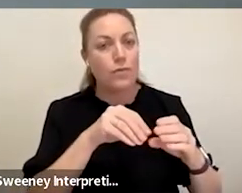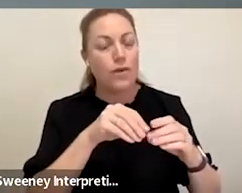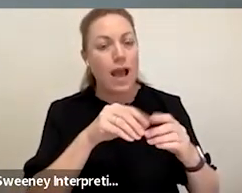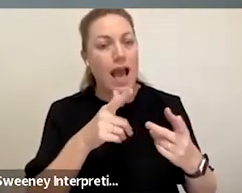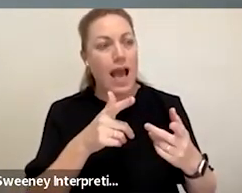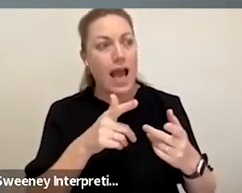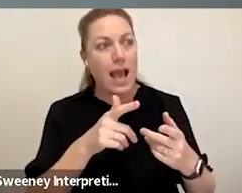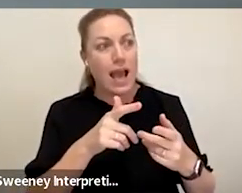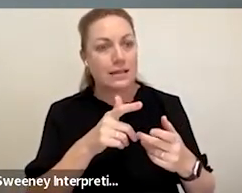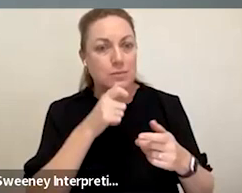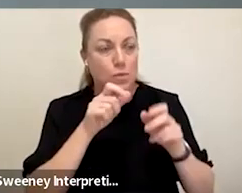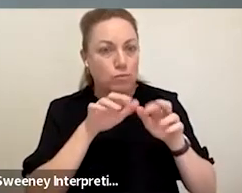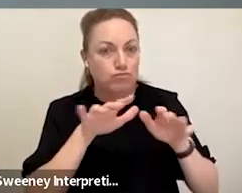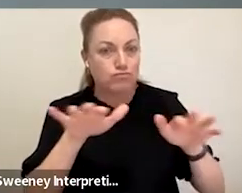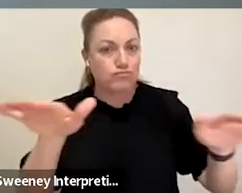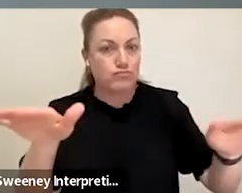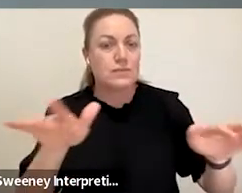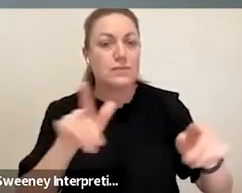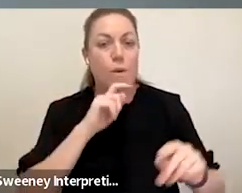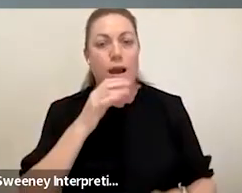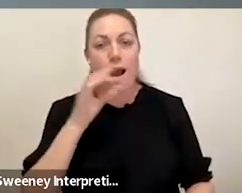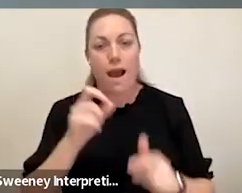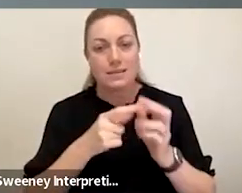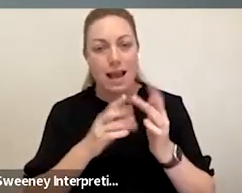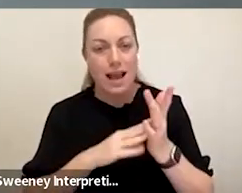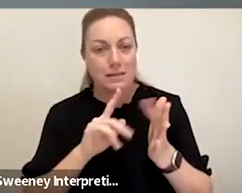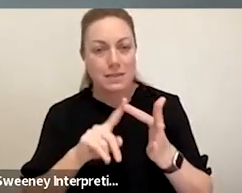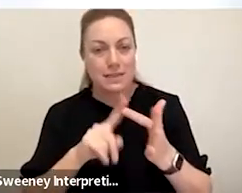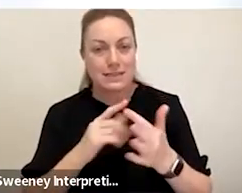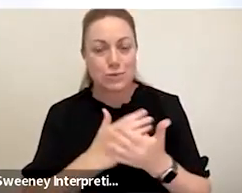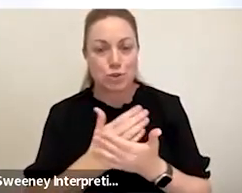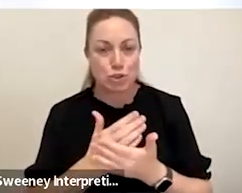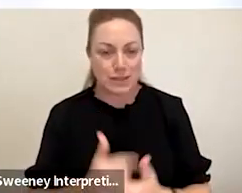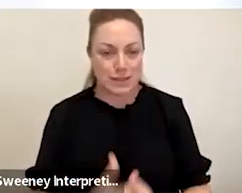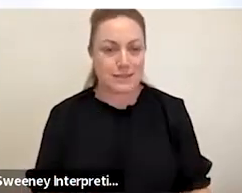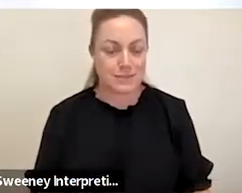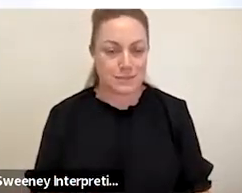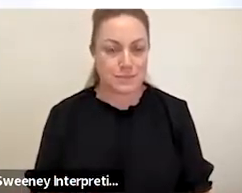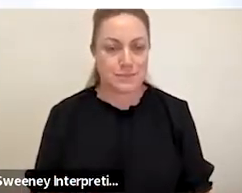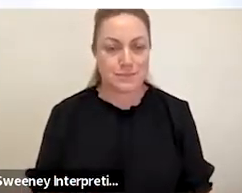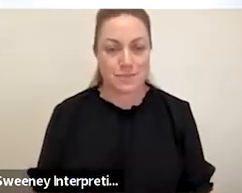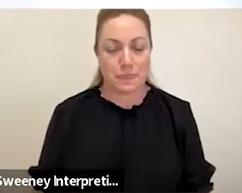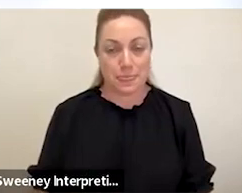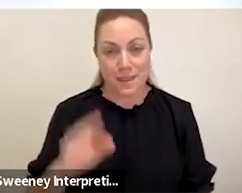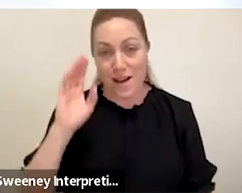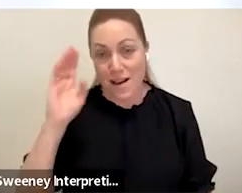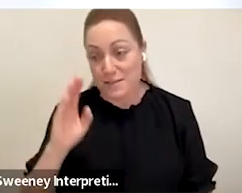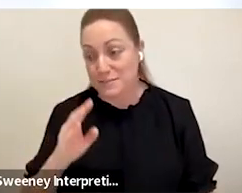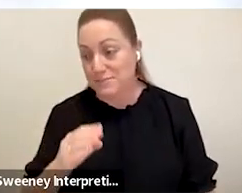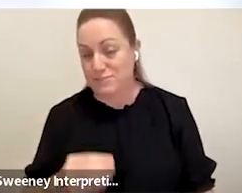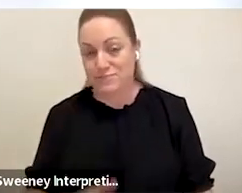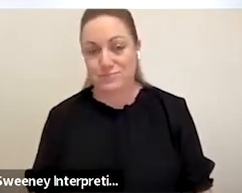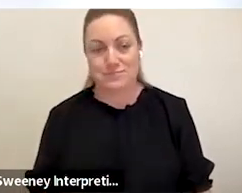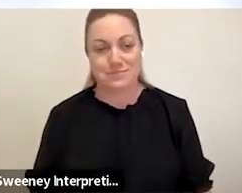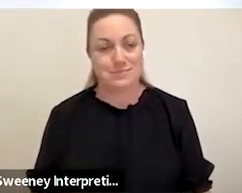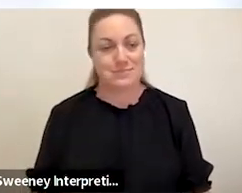pass over to Amy now to share a little bit as well. Yeah. Hi. I'm employed by the